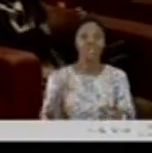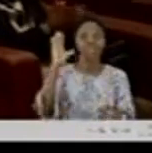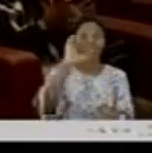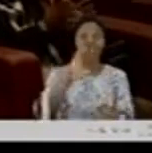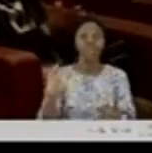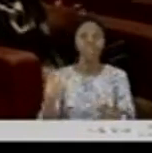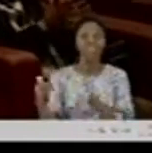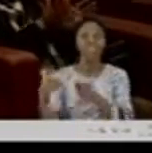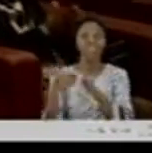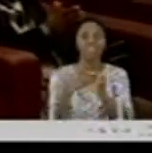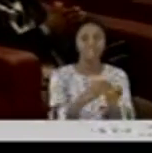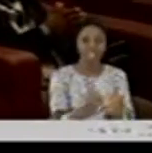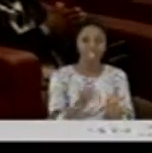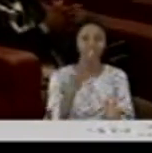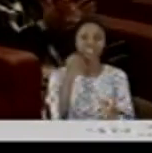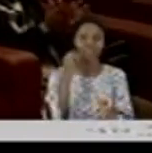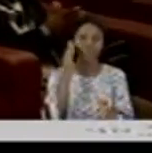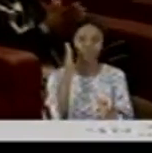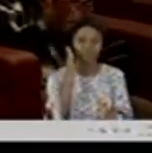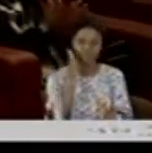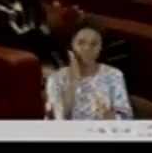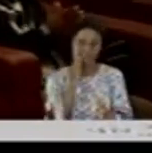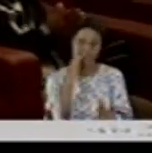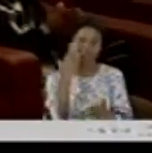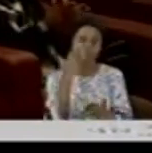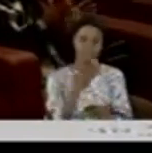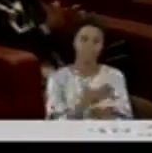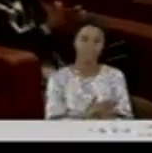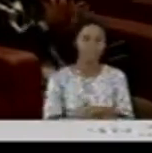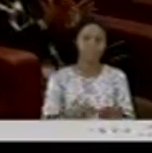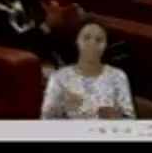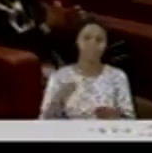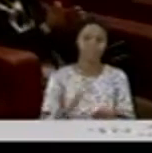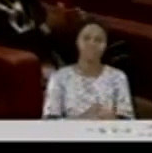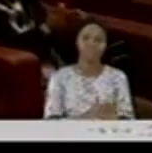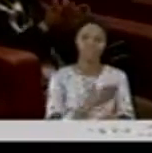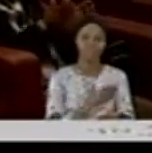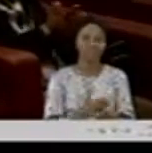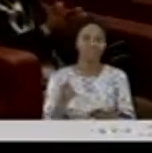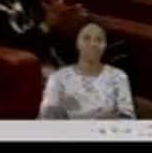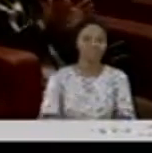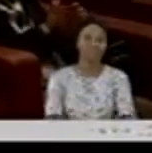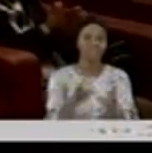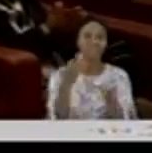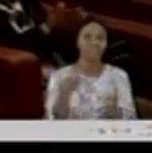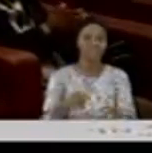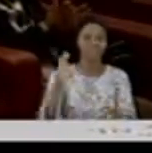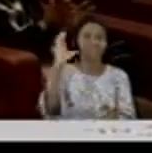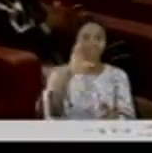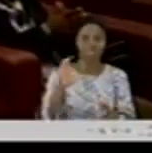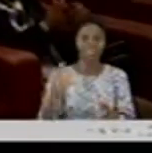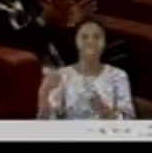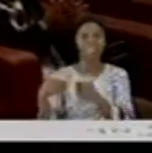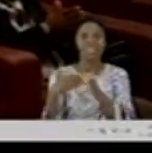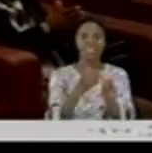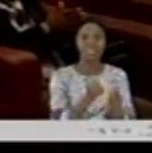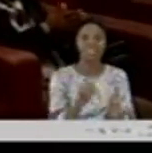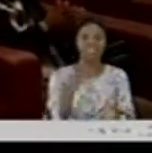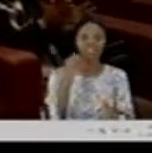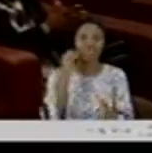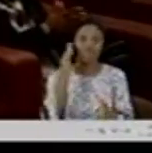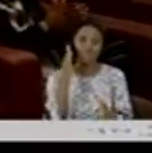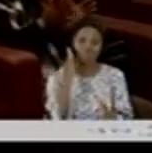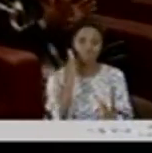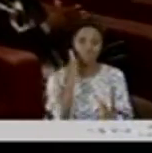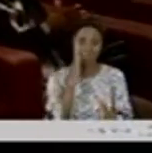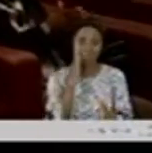of the cross leads home, the way of the cross